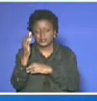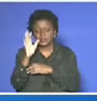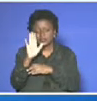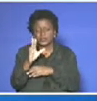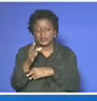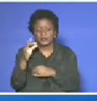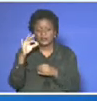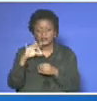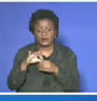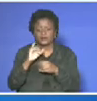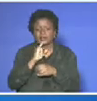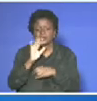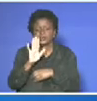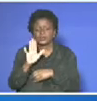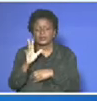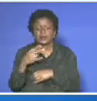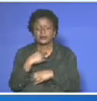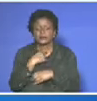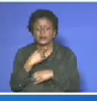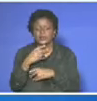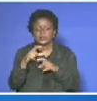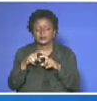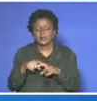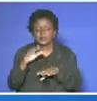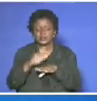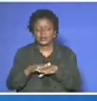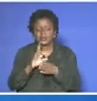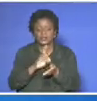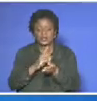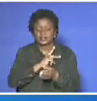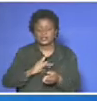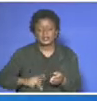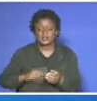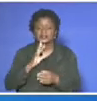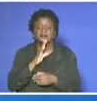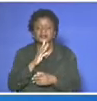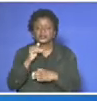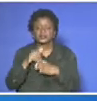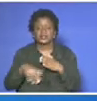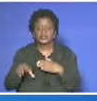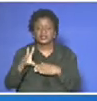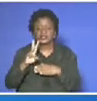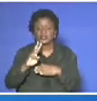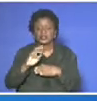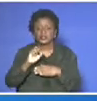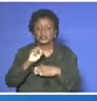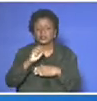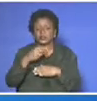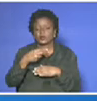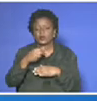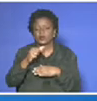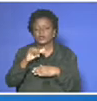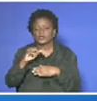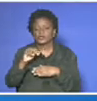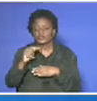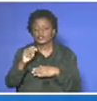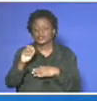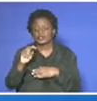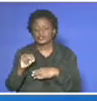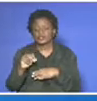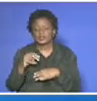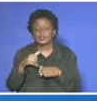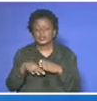Your Voice, based on Dr. King's speech in Washington, D.C. in 1957, Give Us the Ballot. Durante